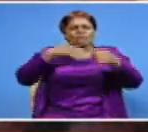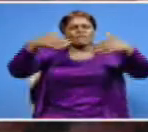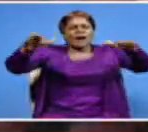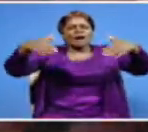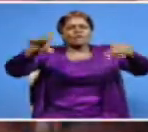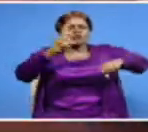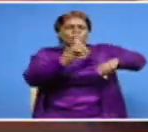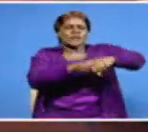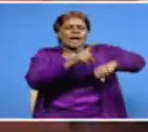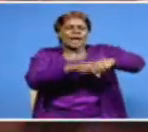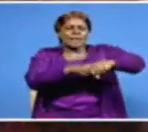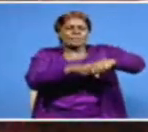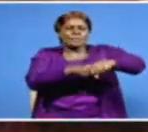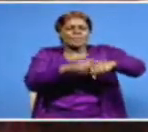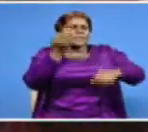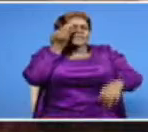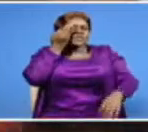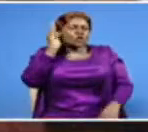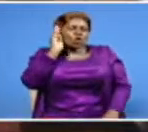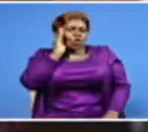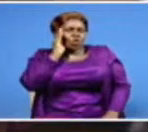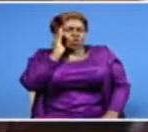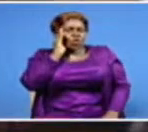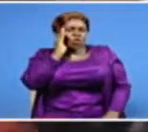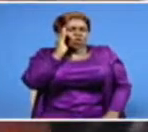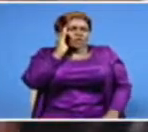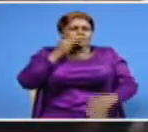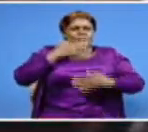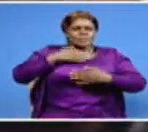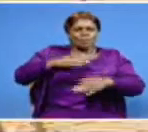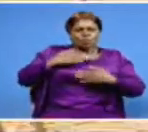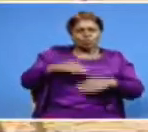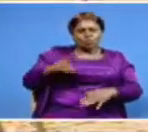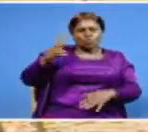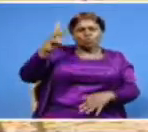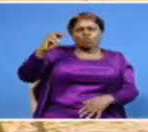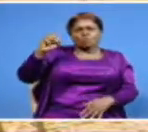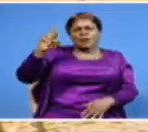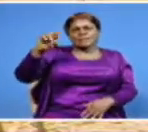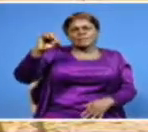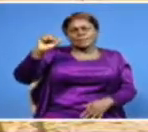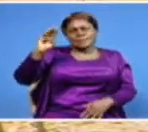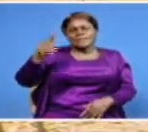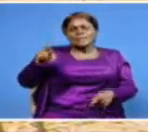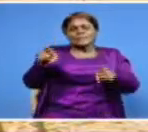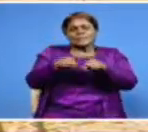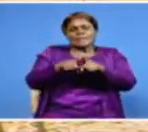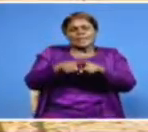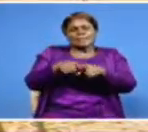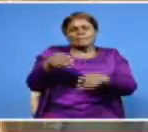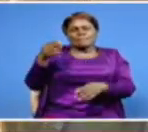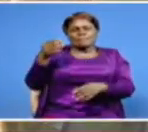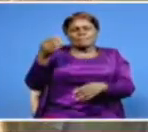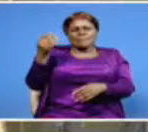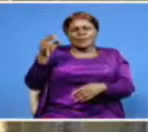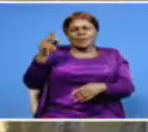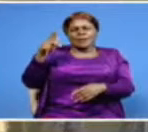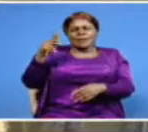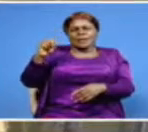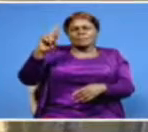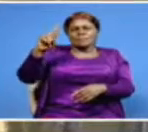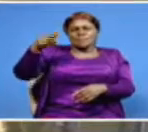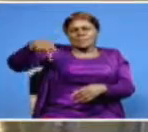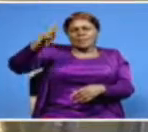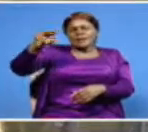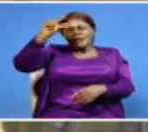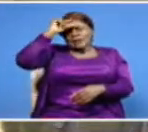curfew katika sehemu ya Isiolo, Samburu na Marsabit. Kindiki said by adding the number of NPR officers,